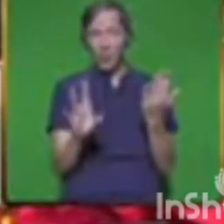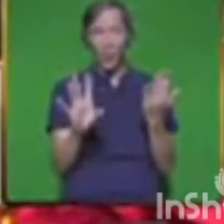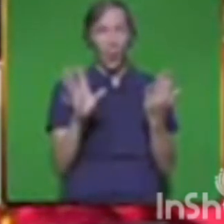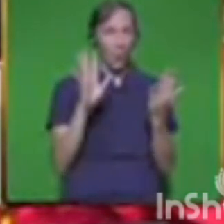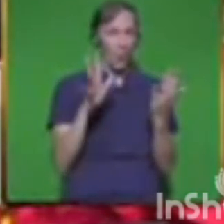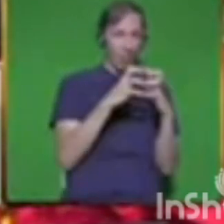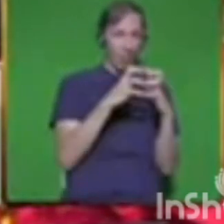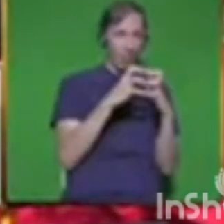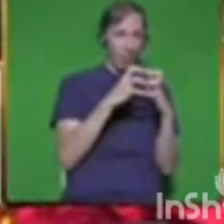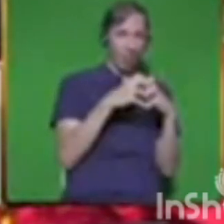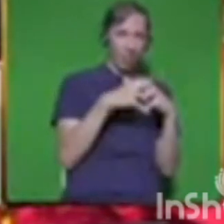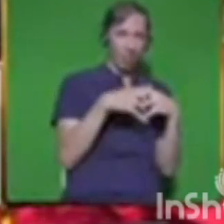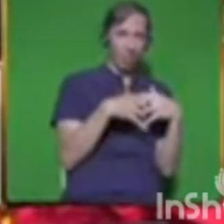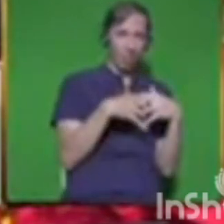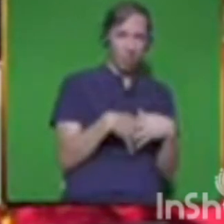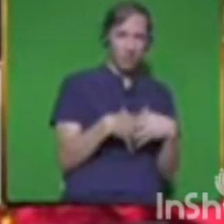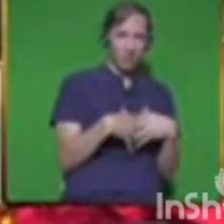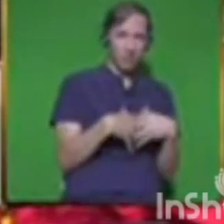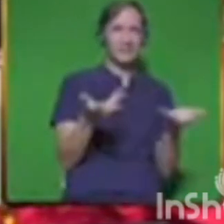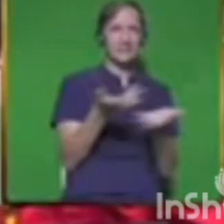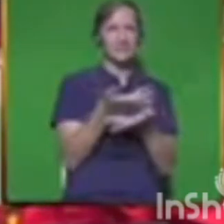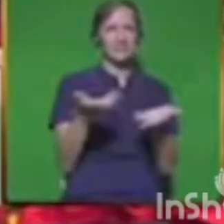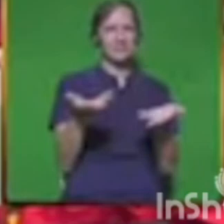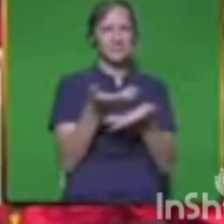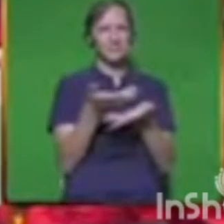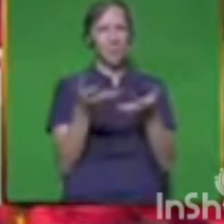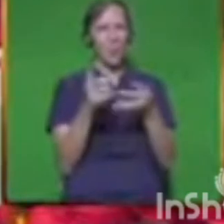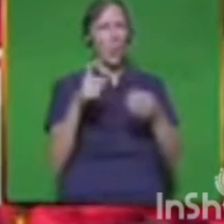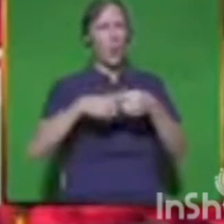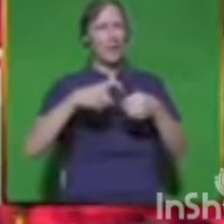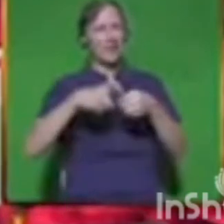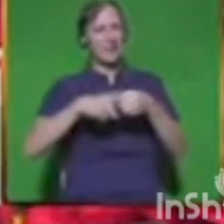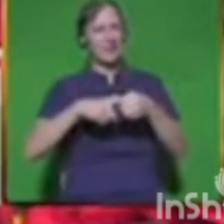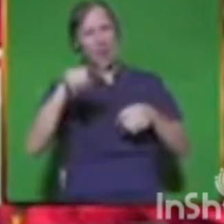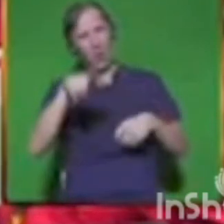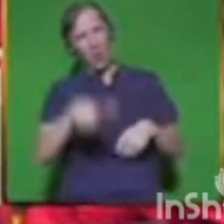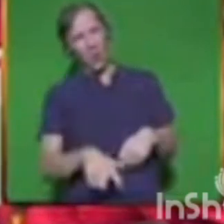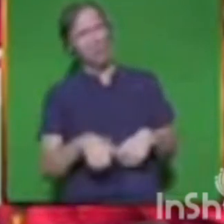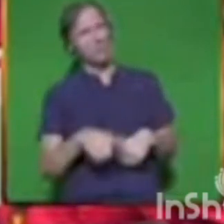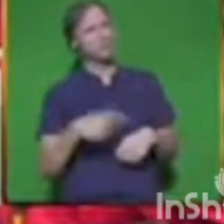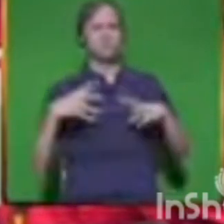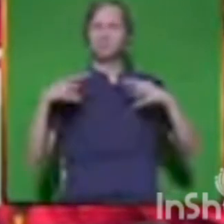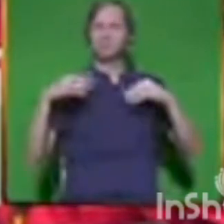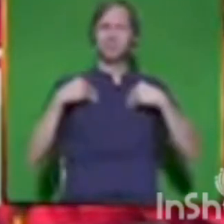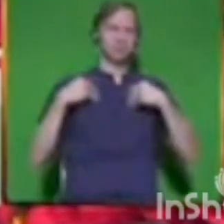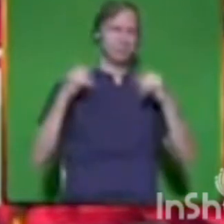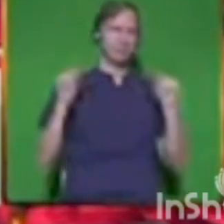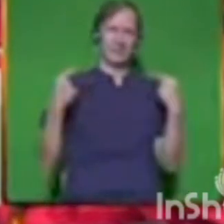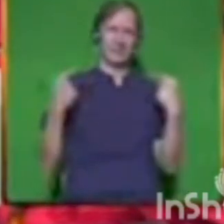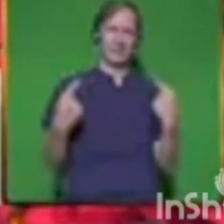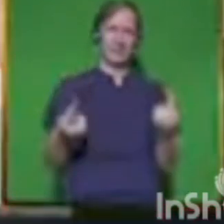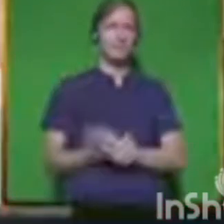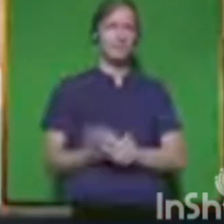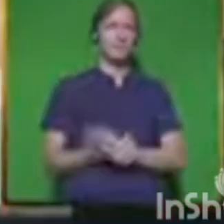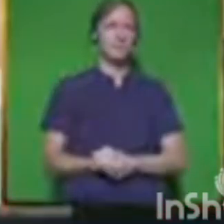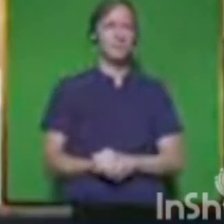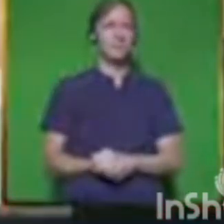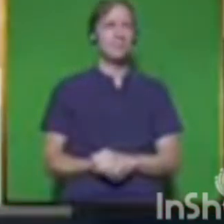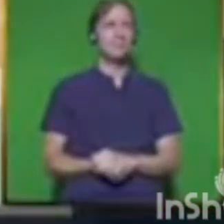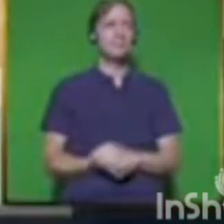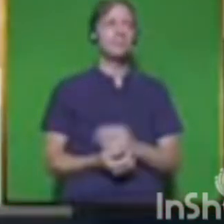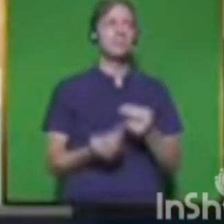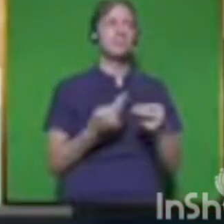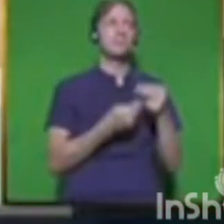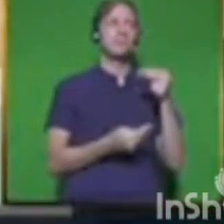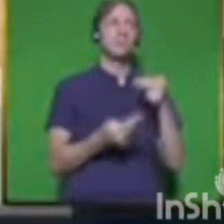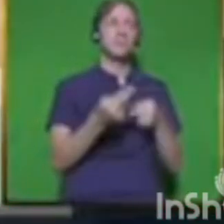degenerating the standard of the debate in this parliament about the budget? We can't stand for this mediocrity, we cannot. Honourable Member,